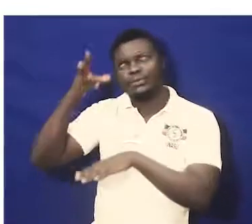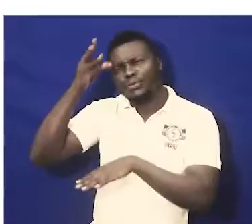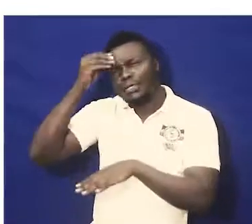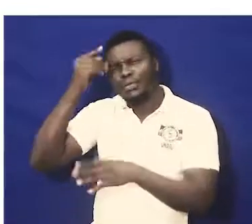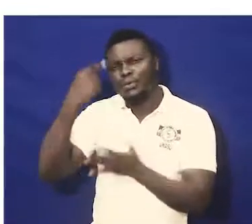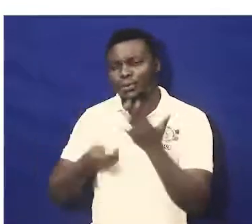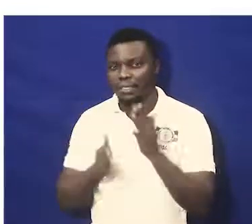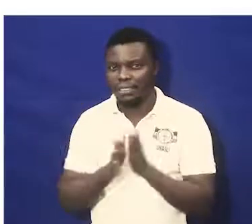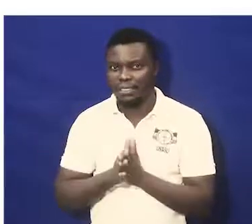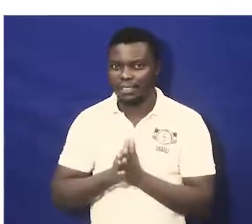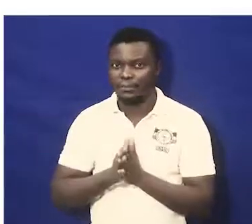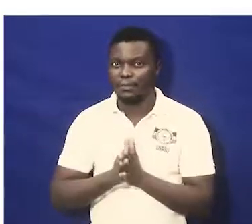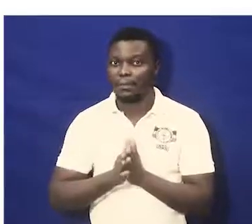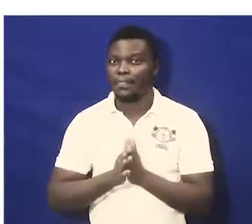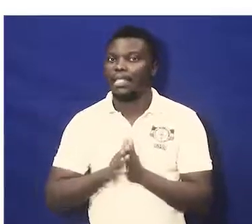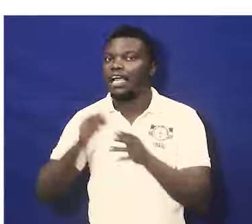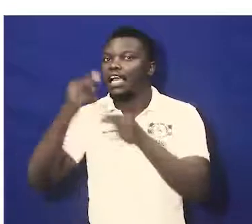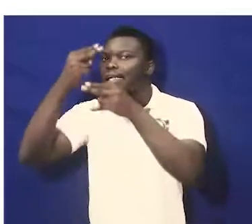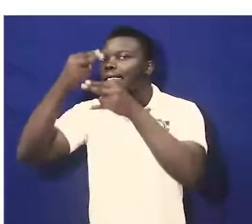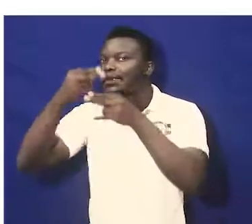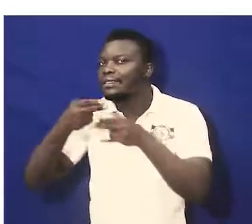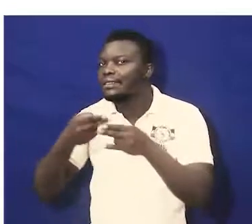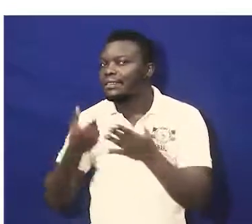terms selling price